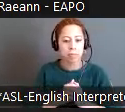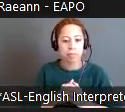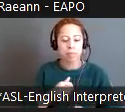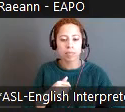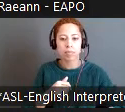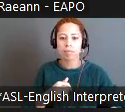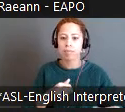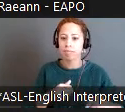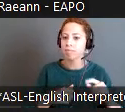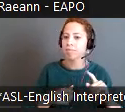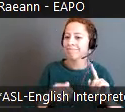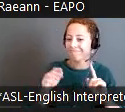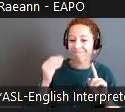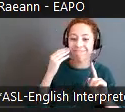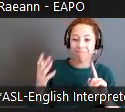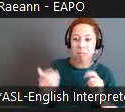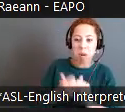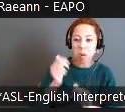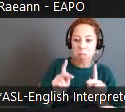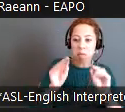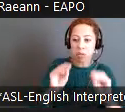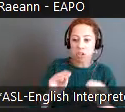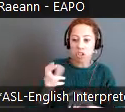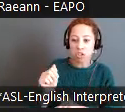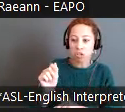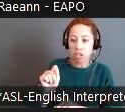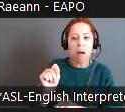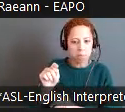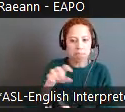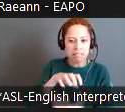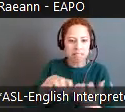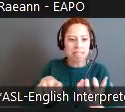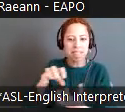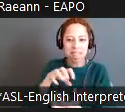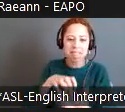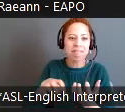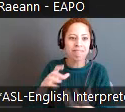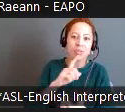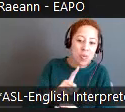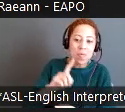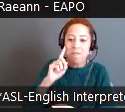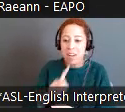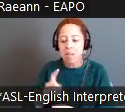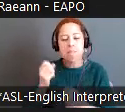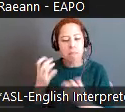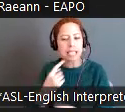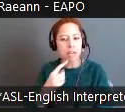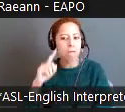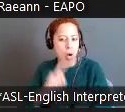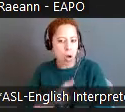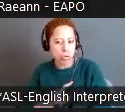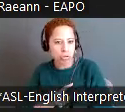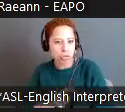I would say that most people are saying, well, again, it's sort of mixed, but I would say a lot of people are saying it's false. False. All